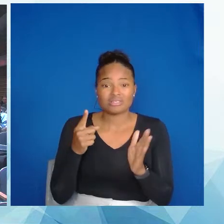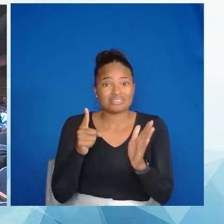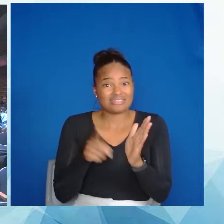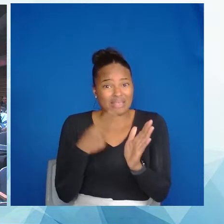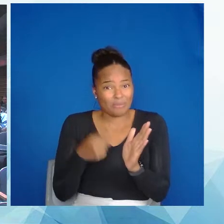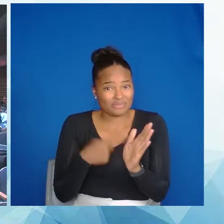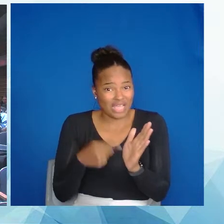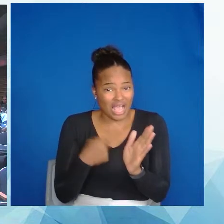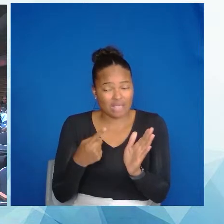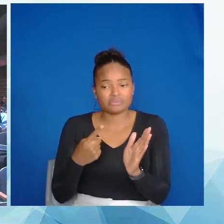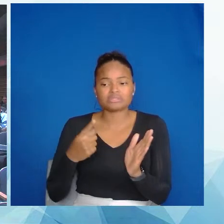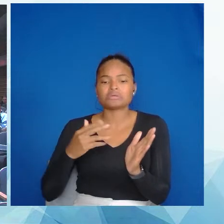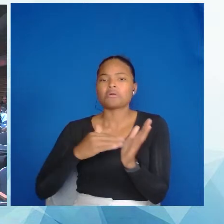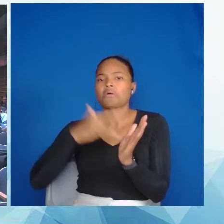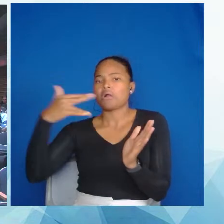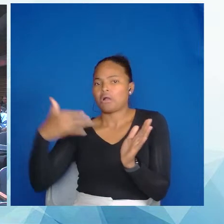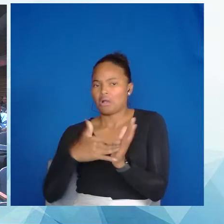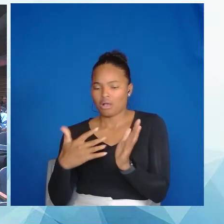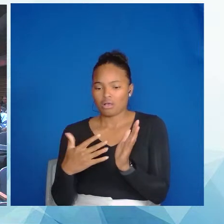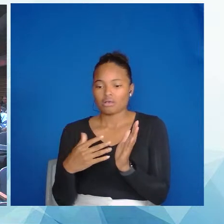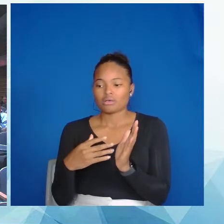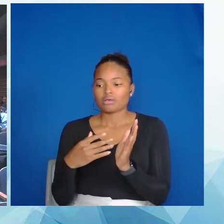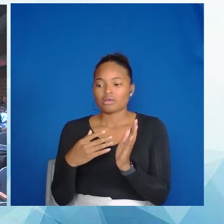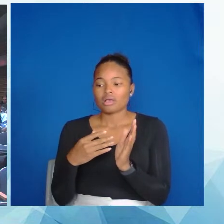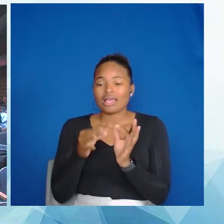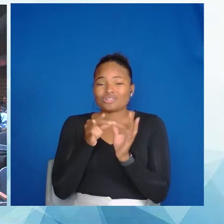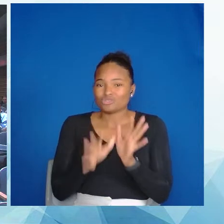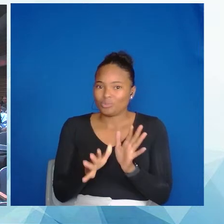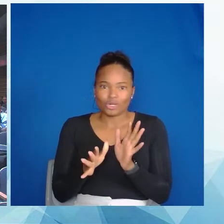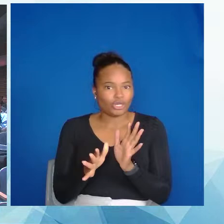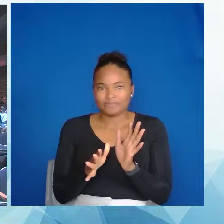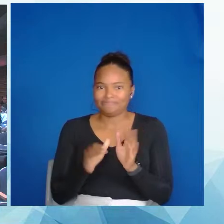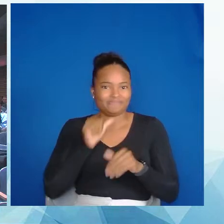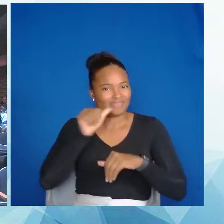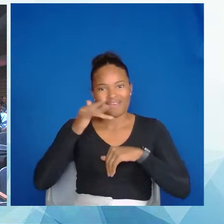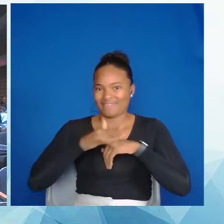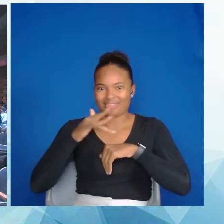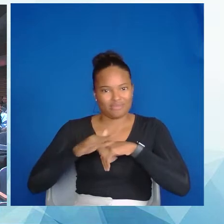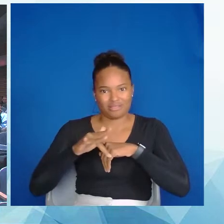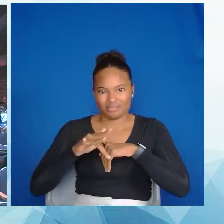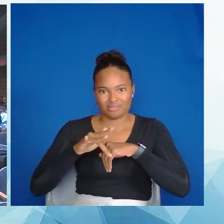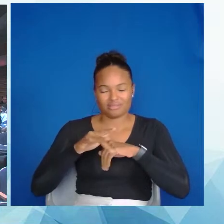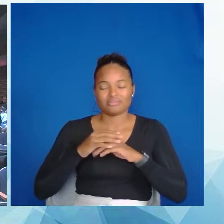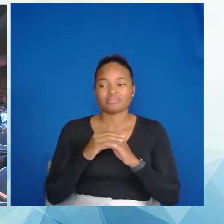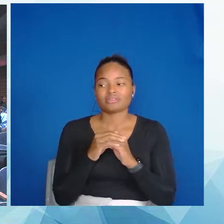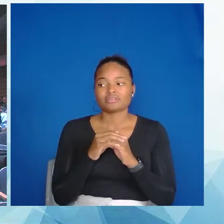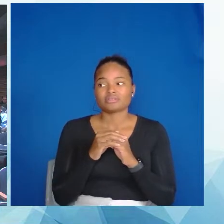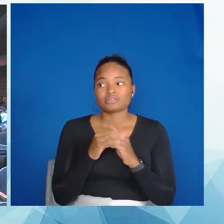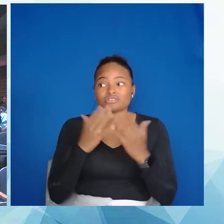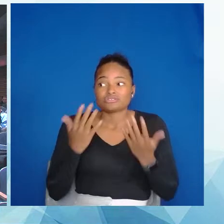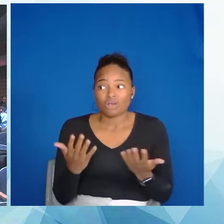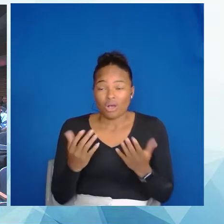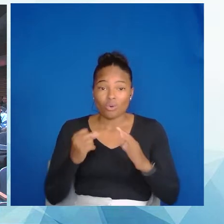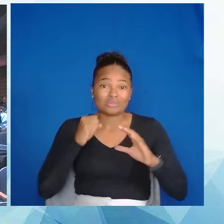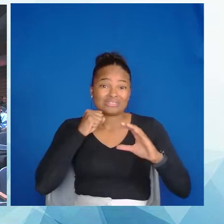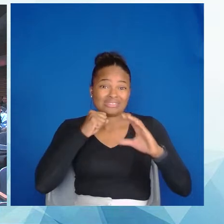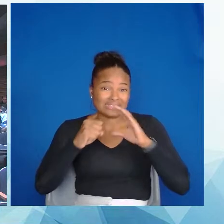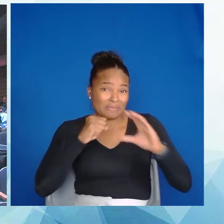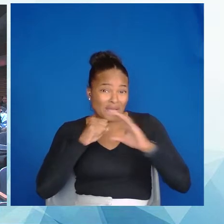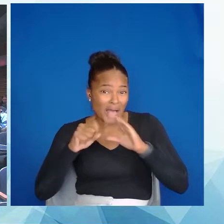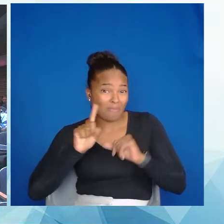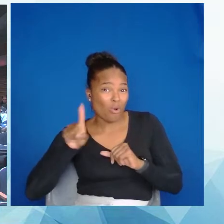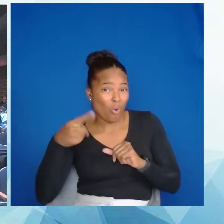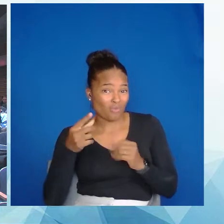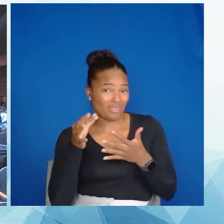be occasional times when an interpreter might not be available, and so SIMCOM might